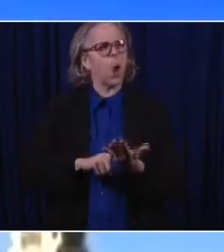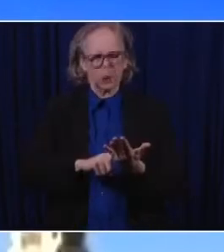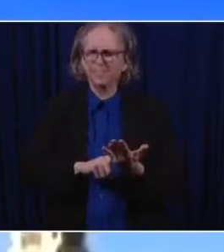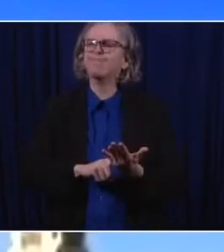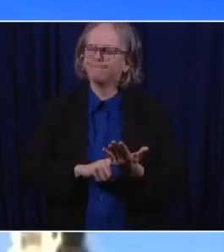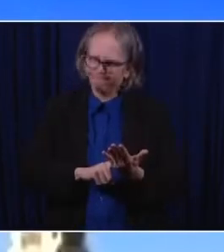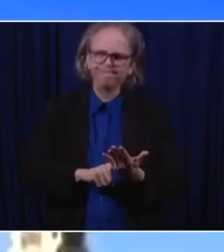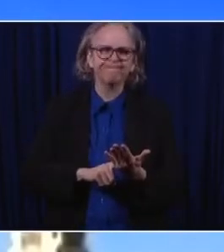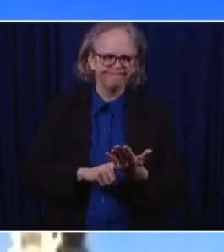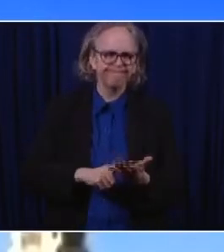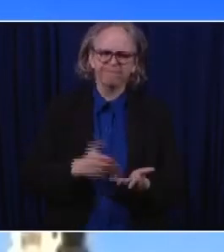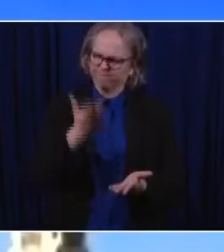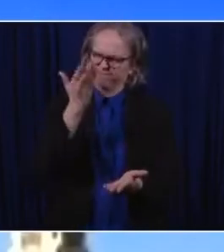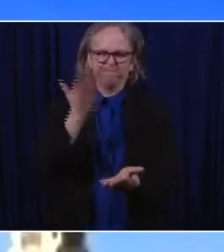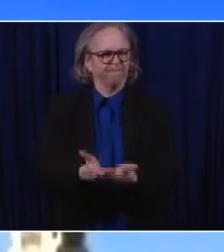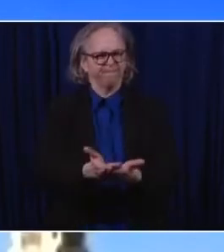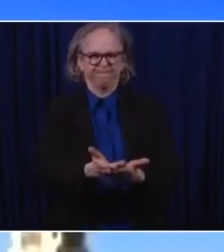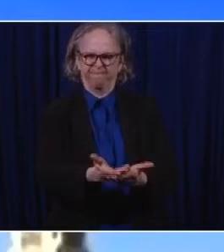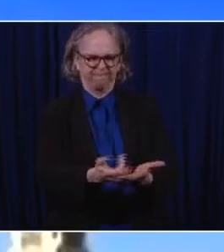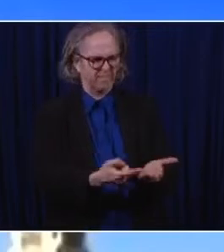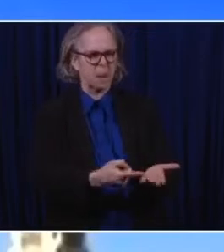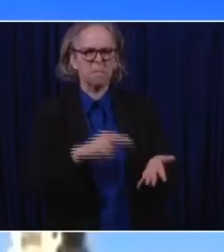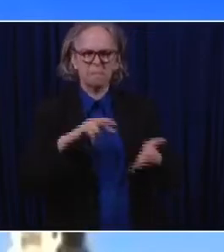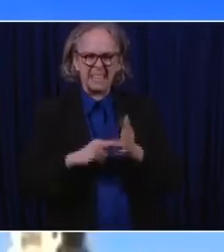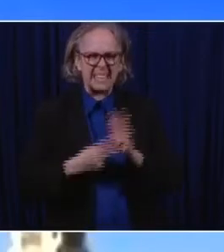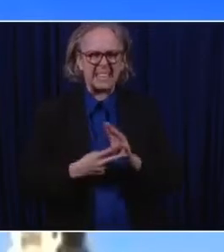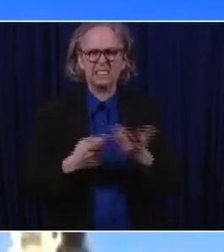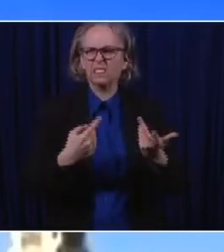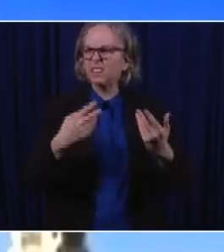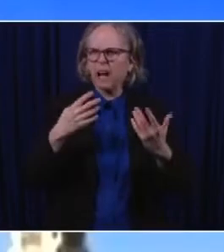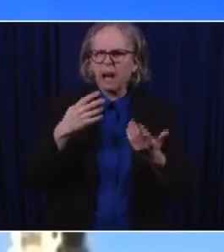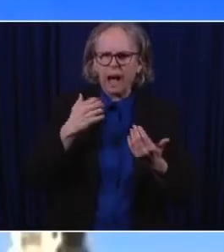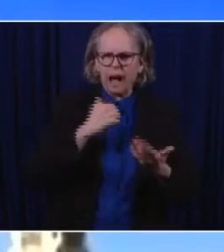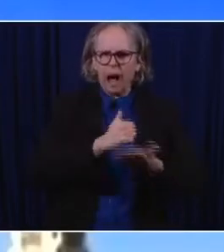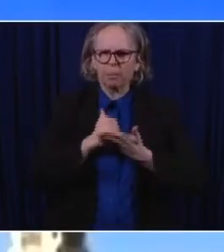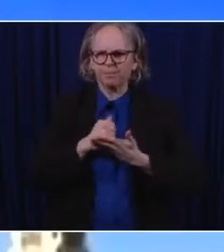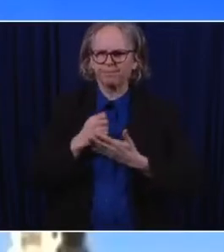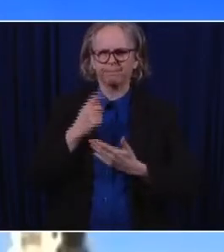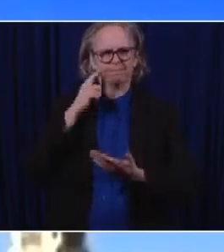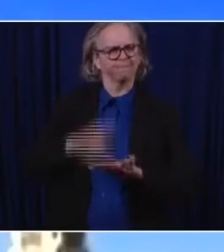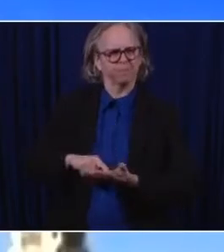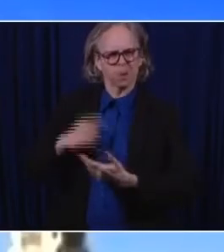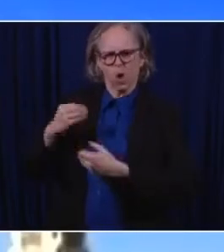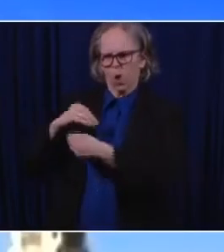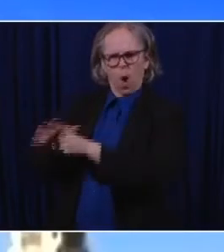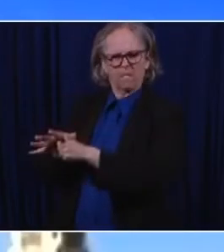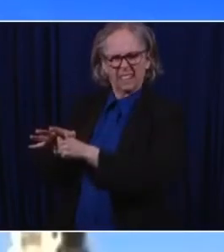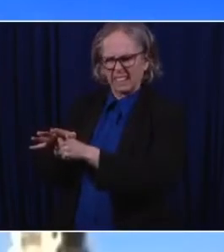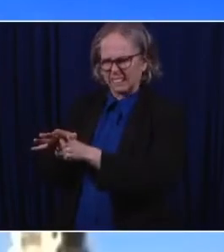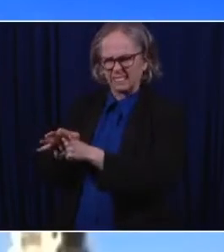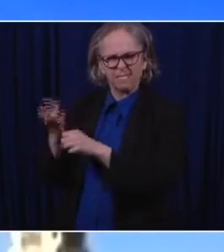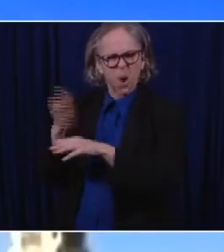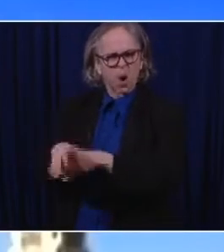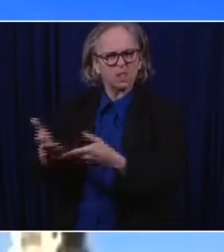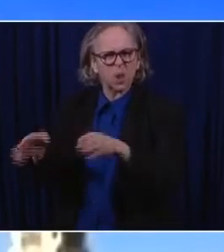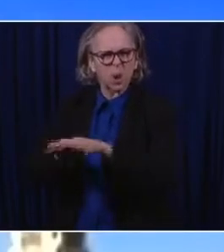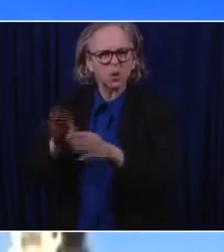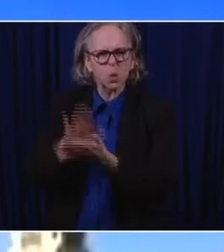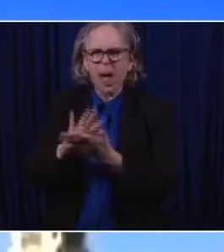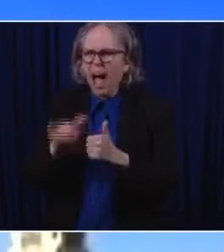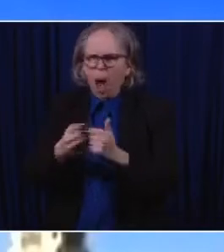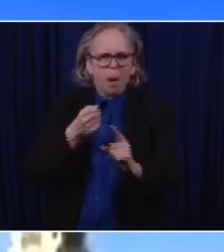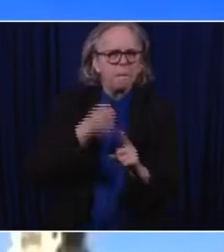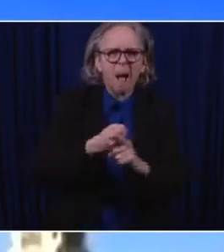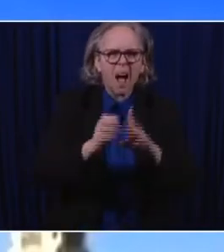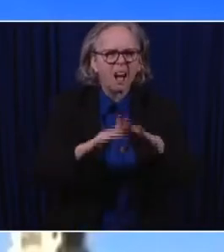some insights into the impact of the school building closure that took place last spring. So let's start with enrollment. As you might expect, the